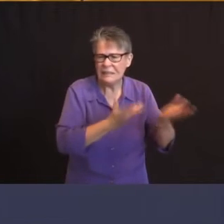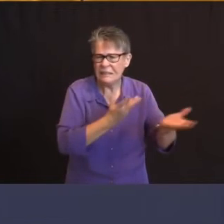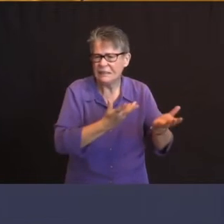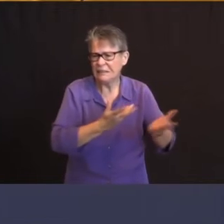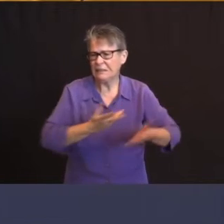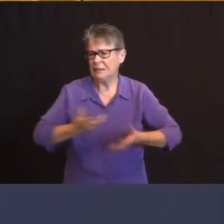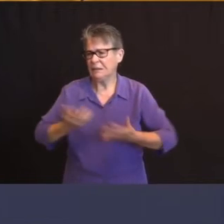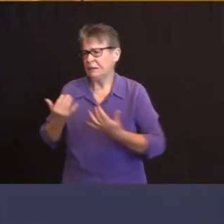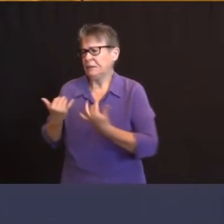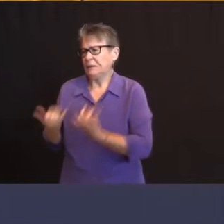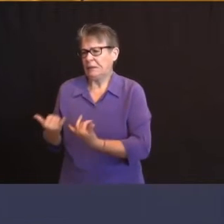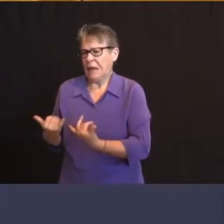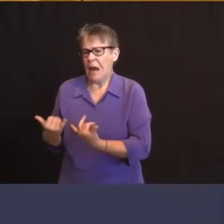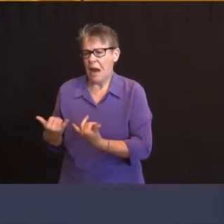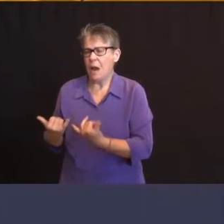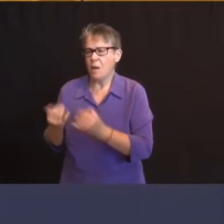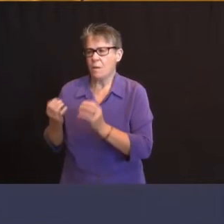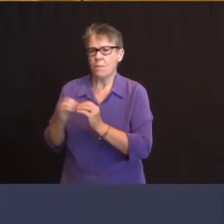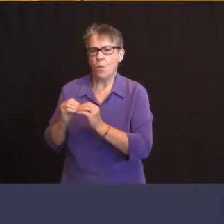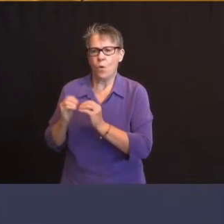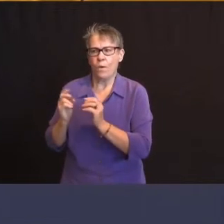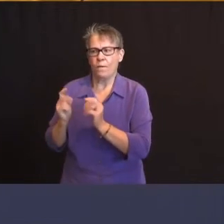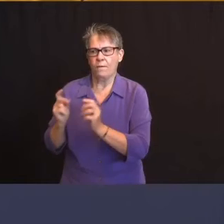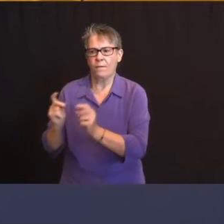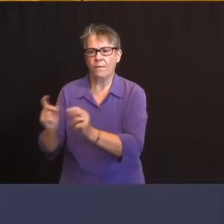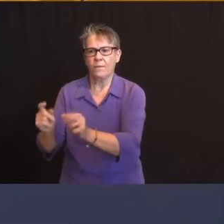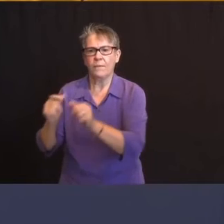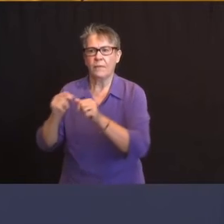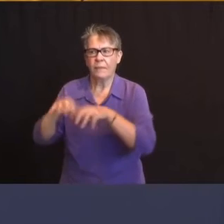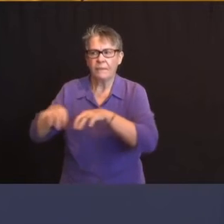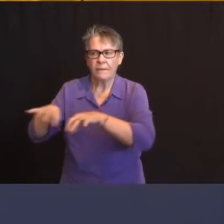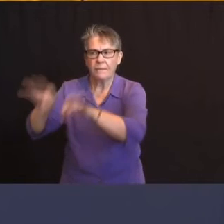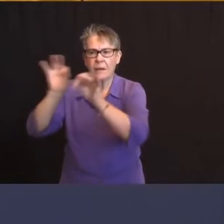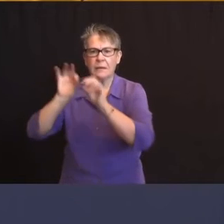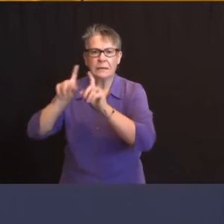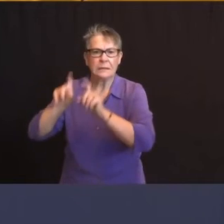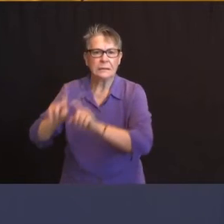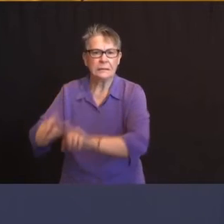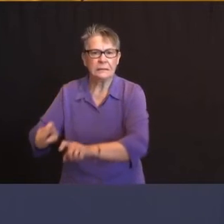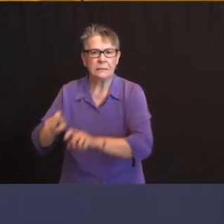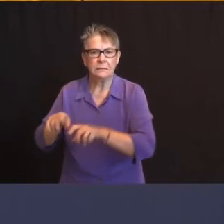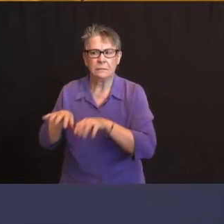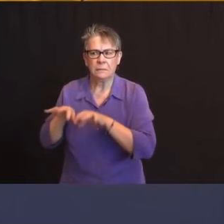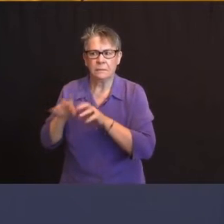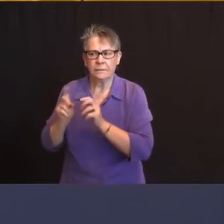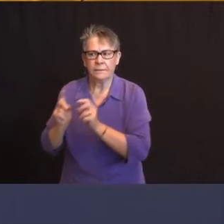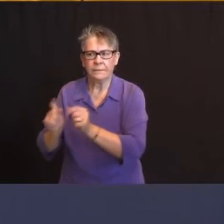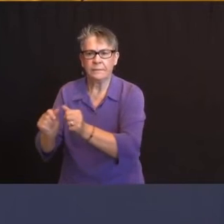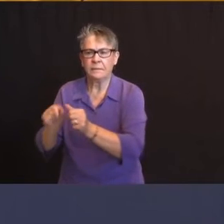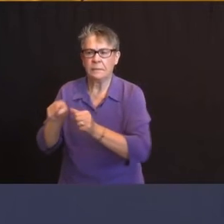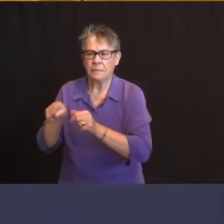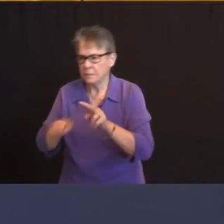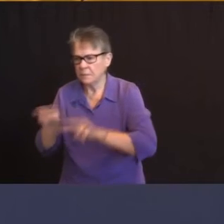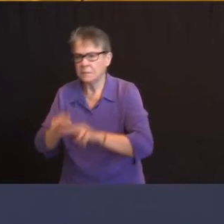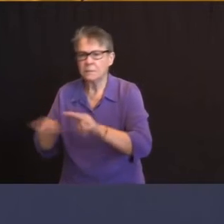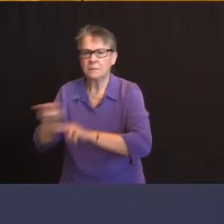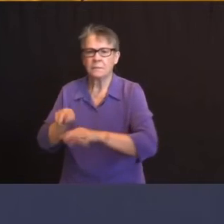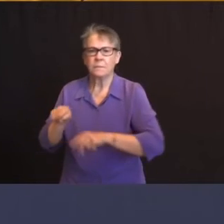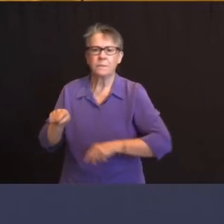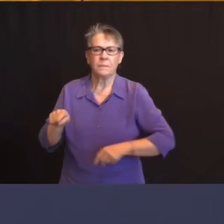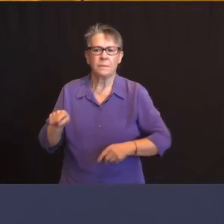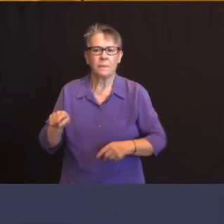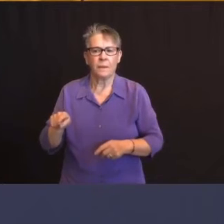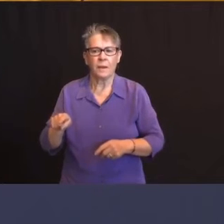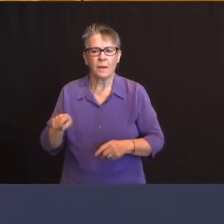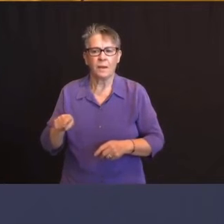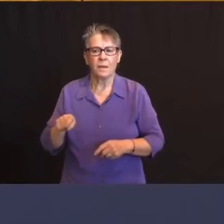now. So the hard numbers are the ones that really do matter, and that's the folks who are getting admitted to hospitals,